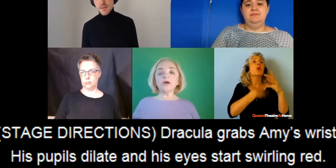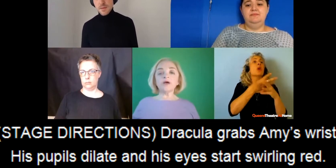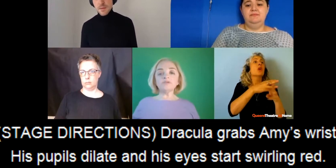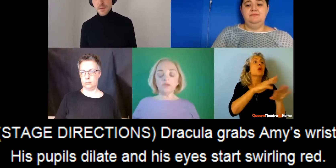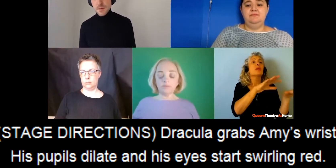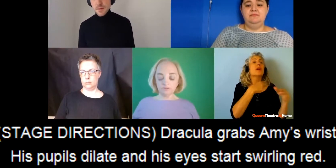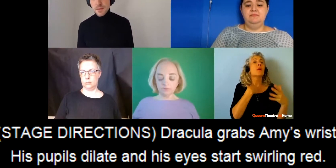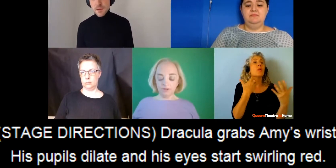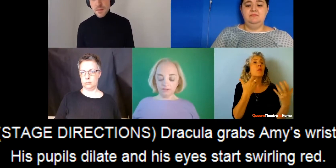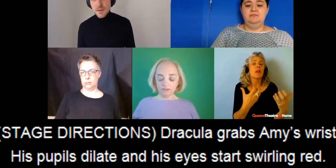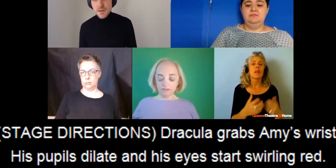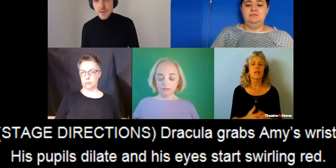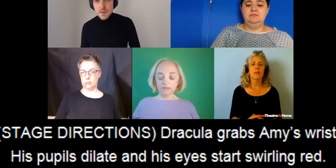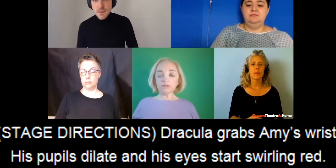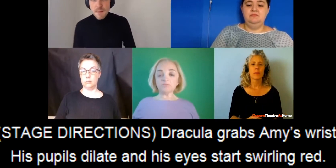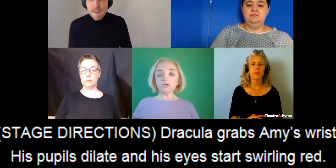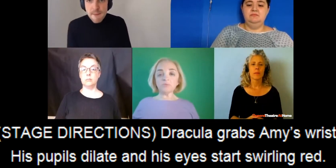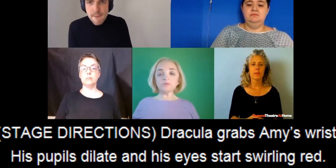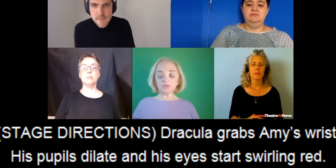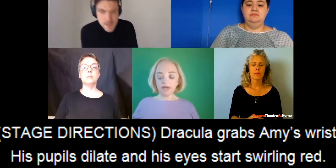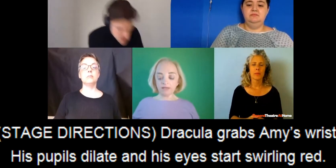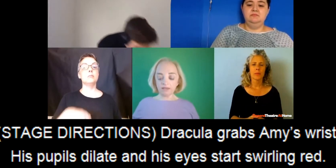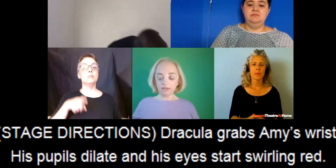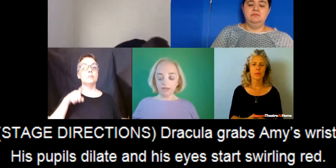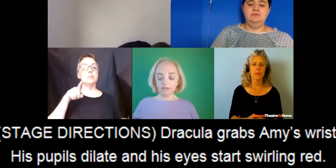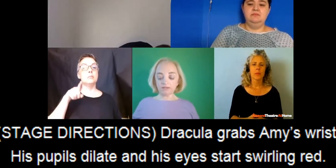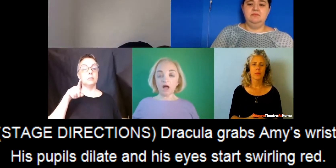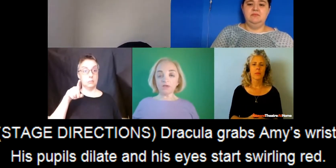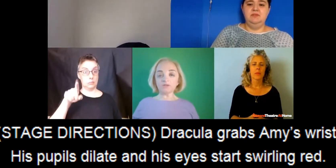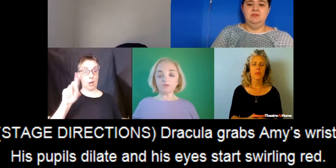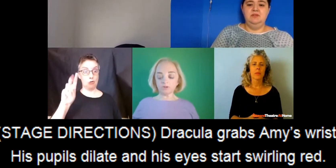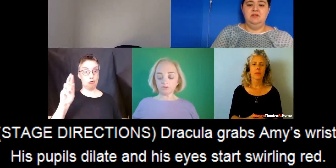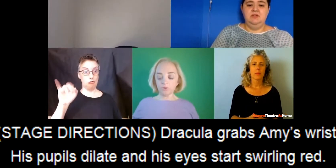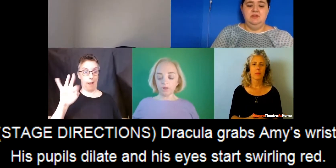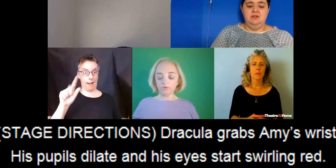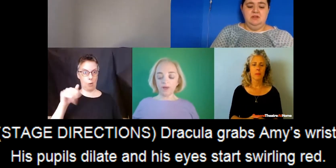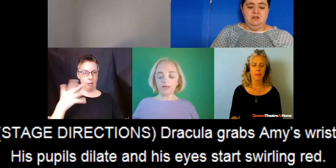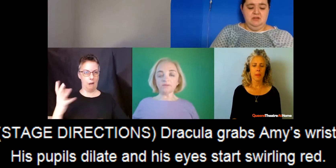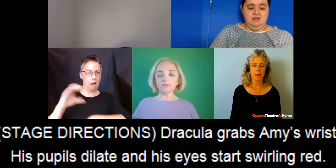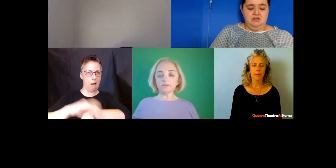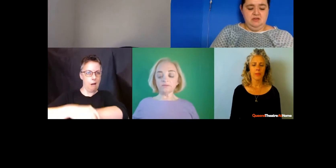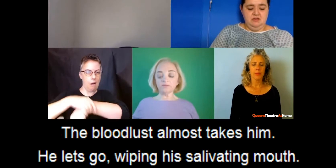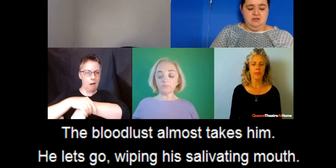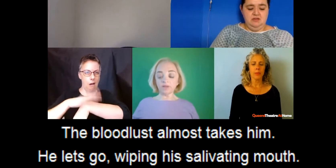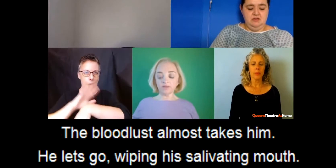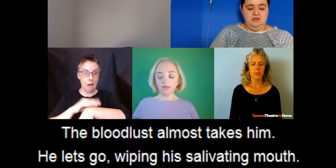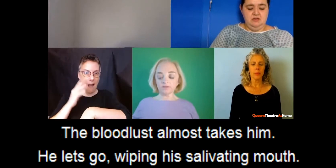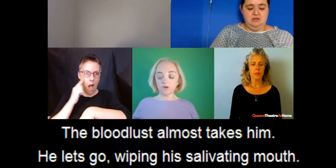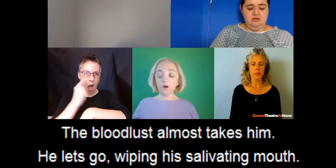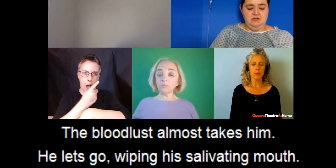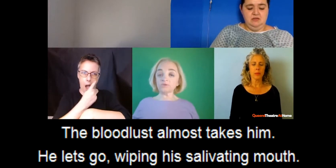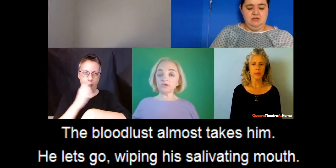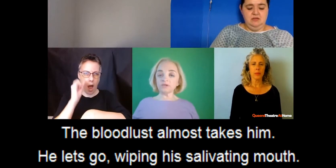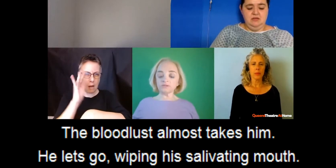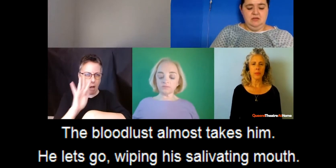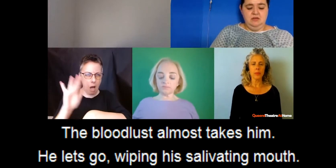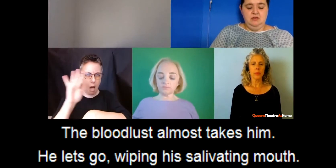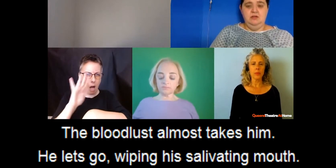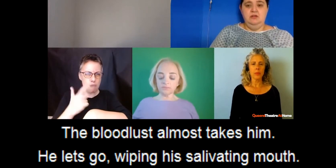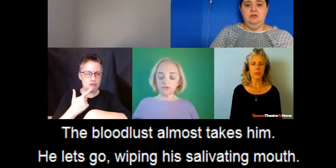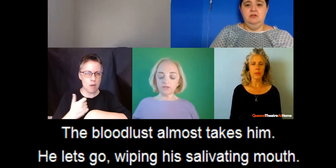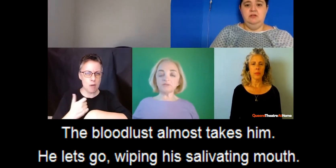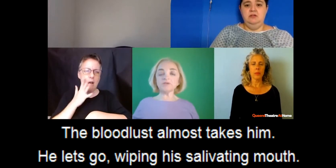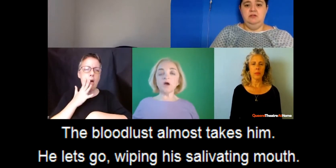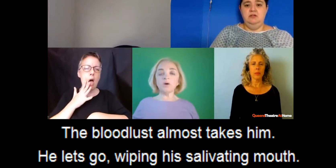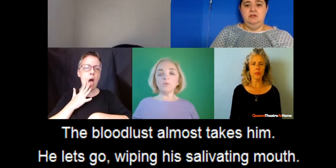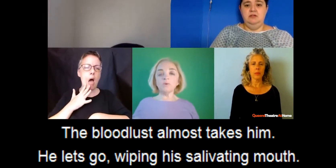He grabs Amy's wrist. His pupils dilate and his eyes start swirling red. The bloodlust almost takes him.